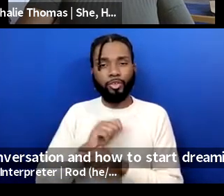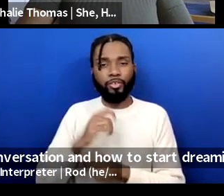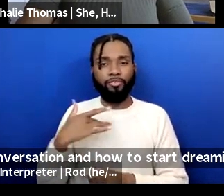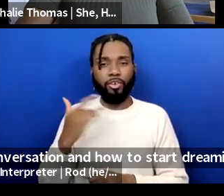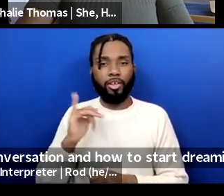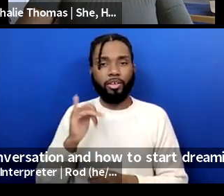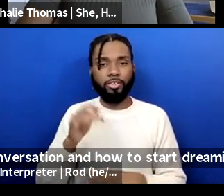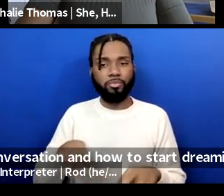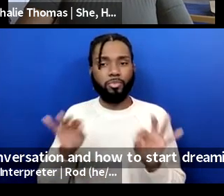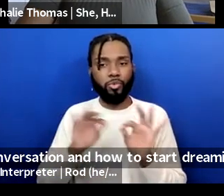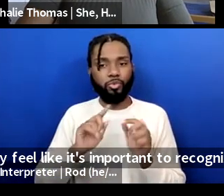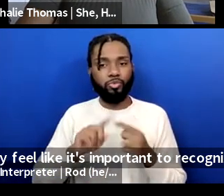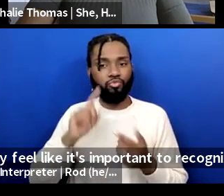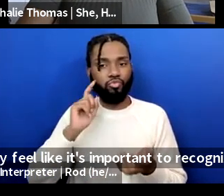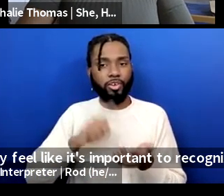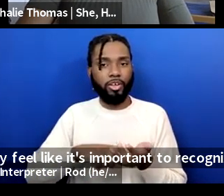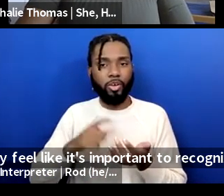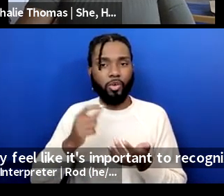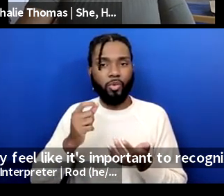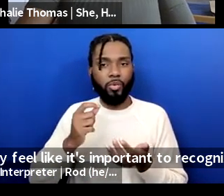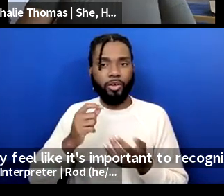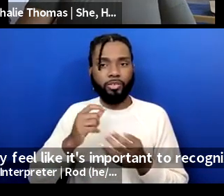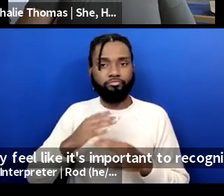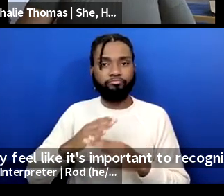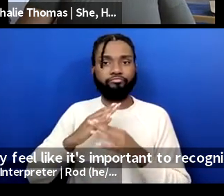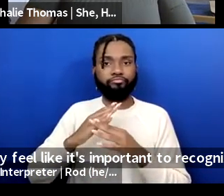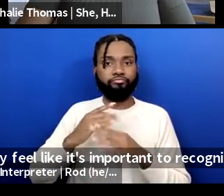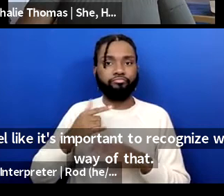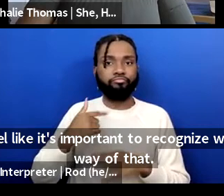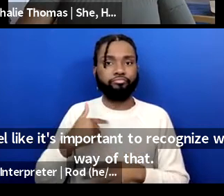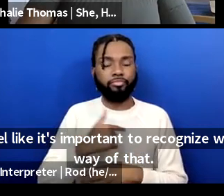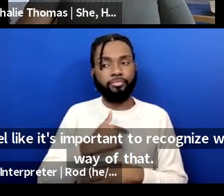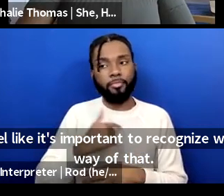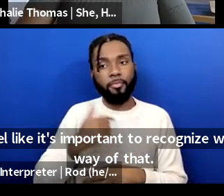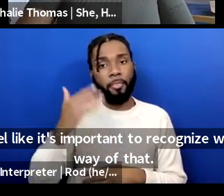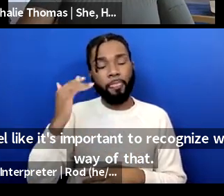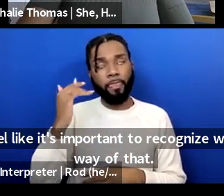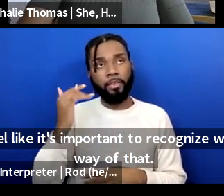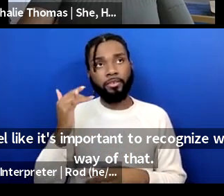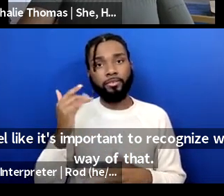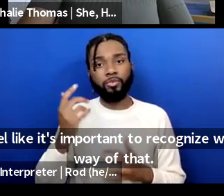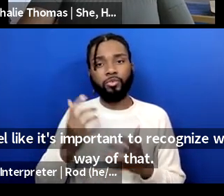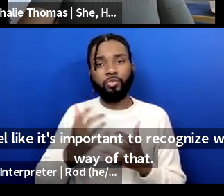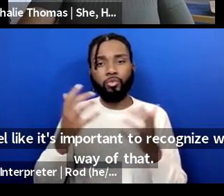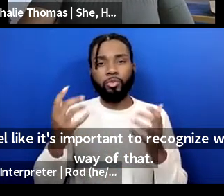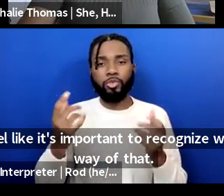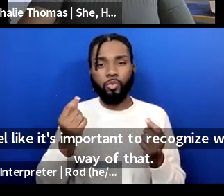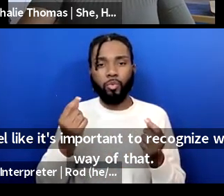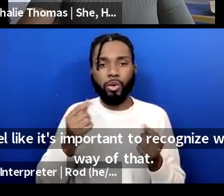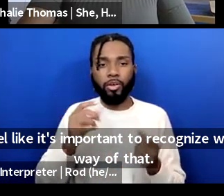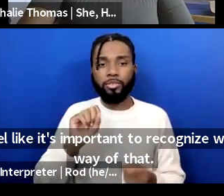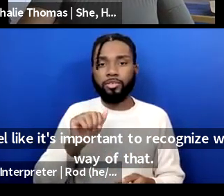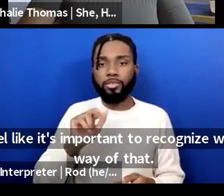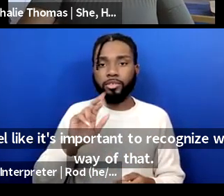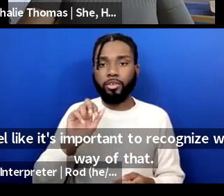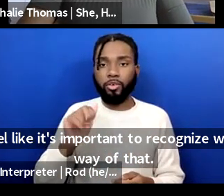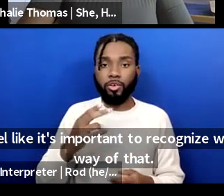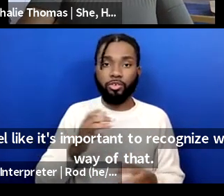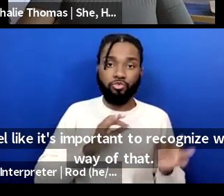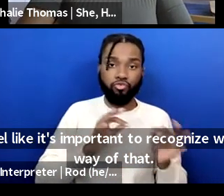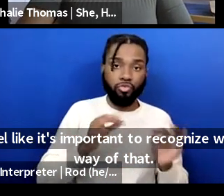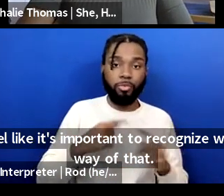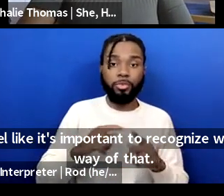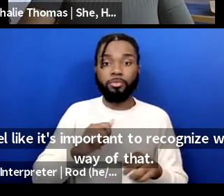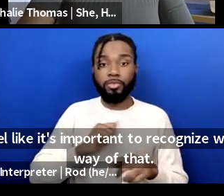to recognize what's in the way of that. Because, so much of what Sarah described, so much of what I described is that